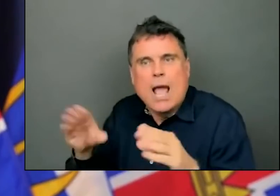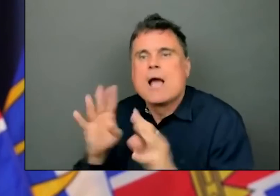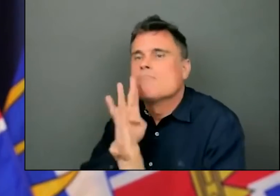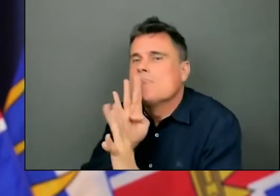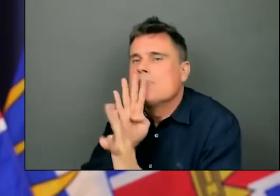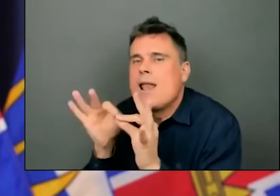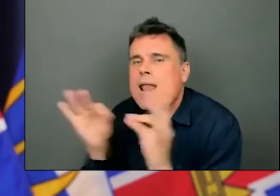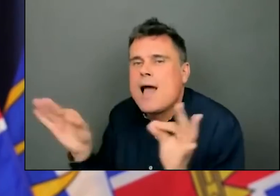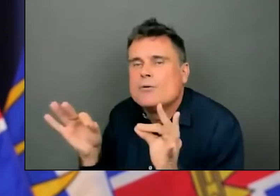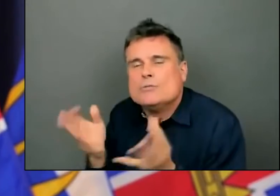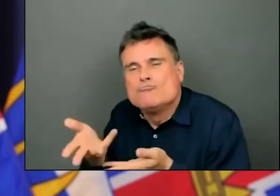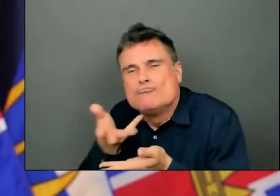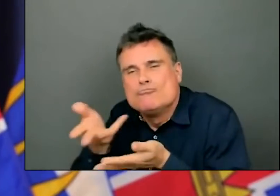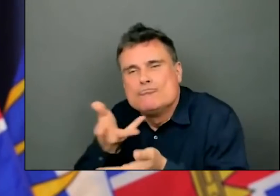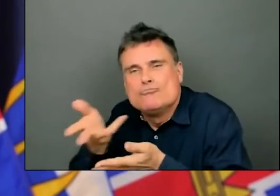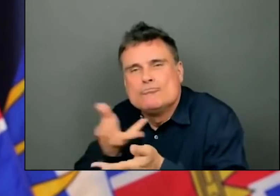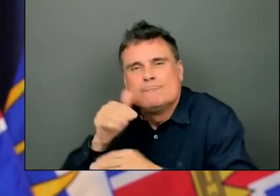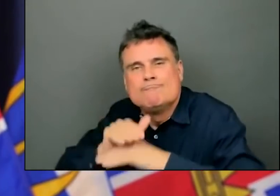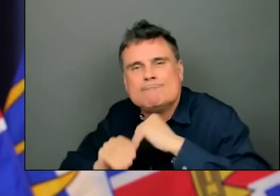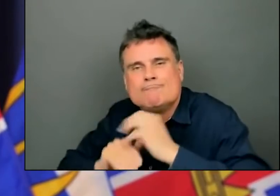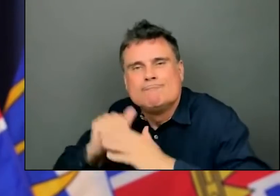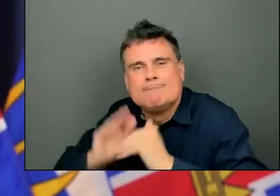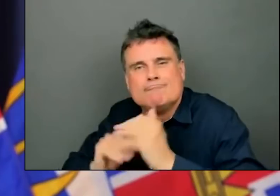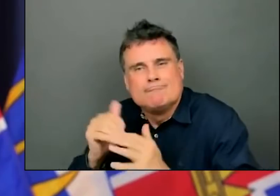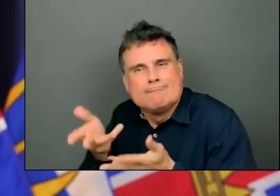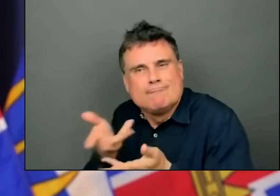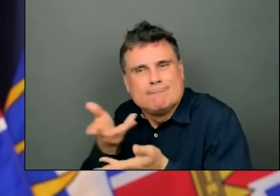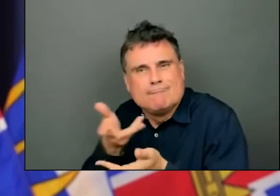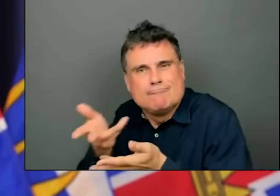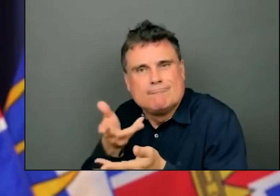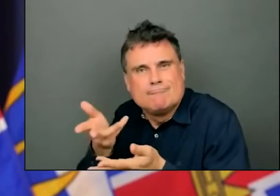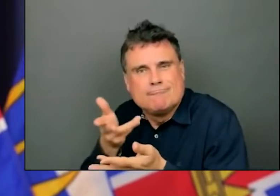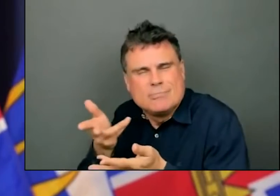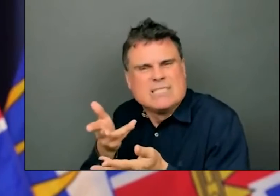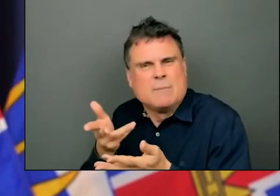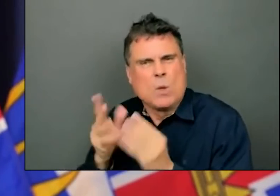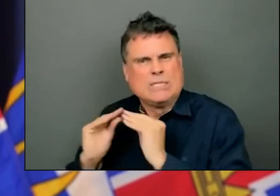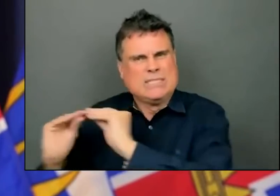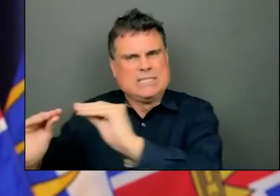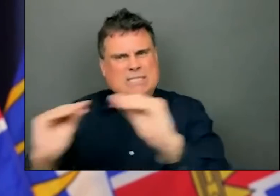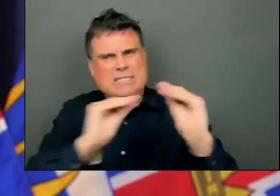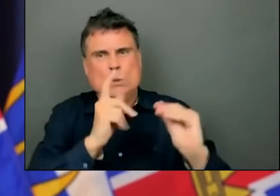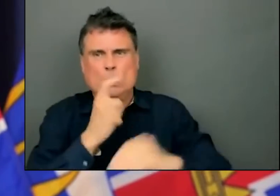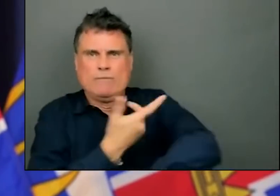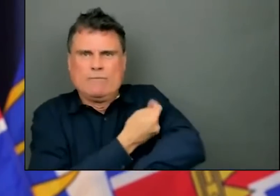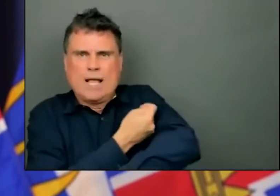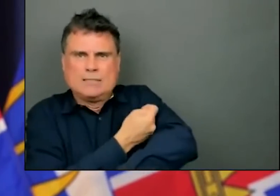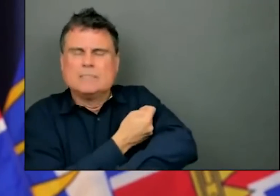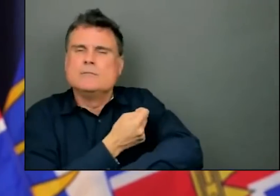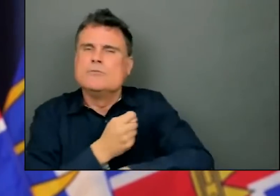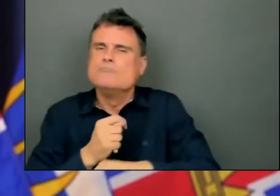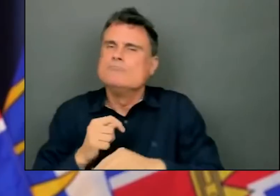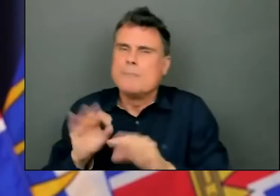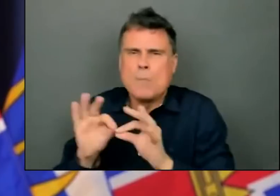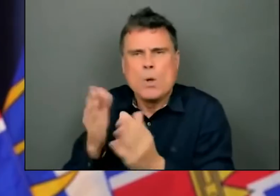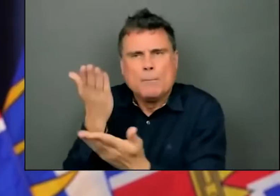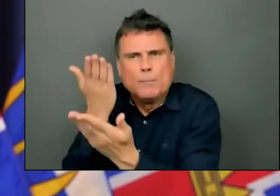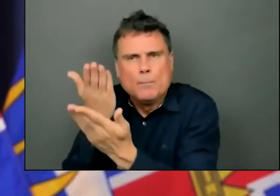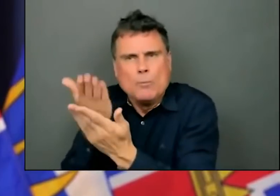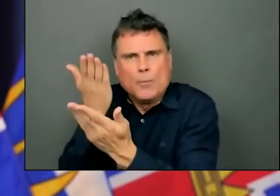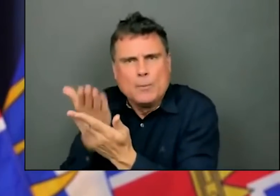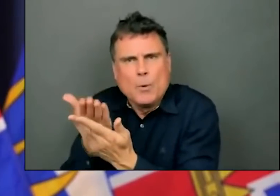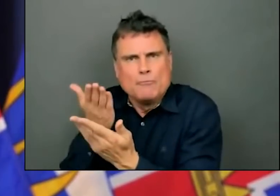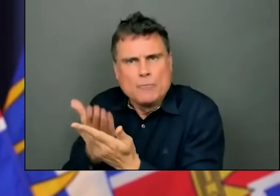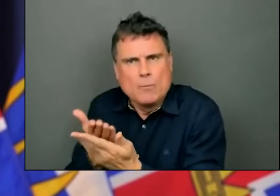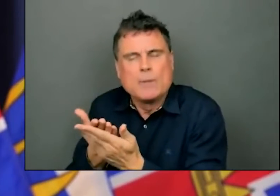are really, really important. And confidence in the vaccine. And as we have more and more young children vaccinated, and we've seen